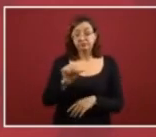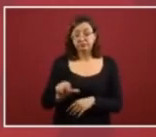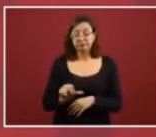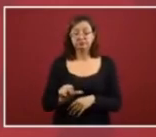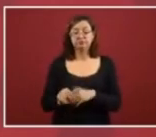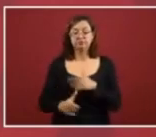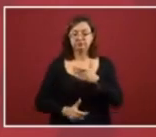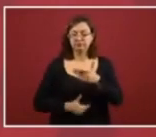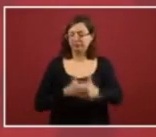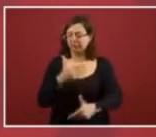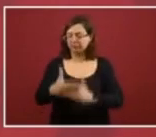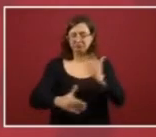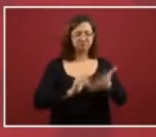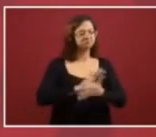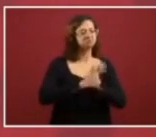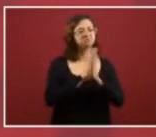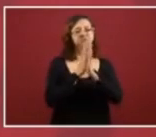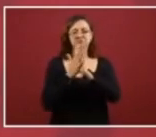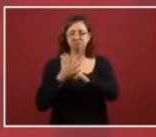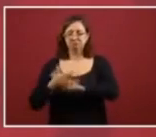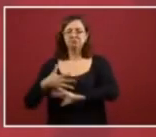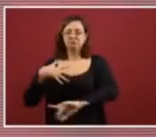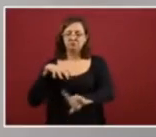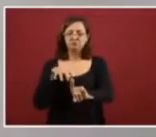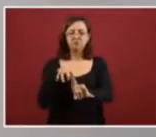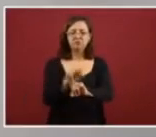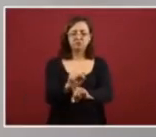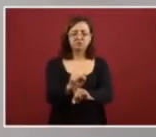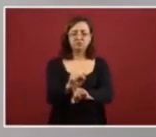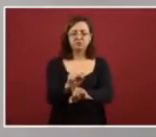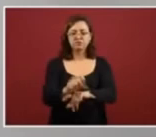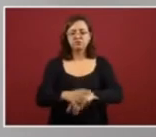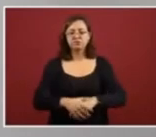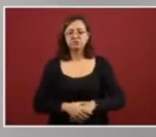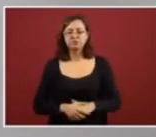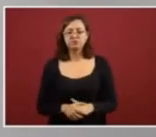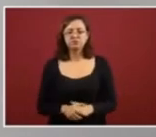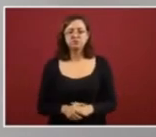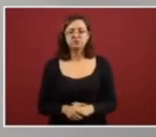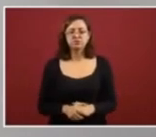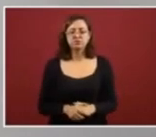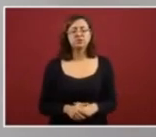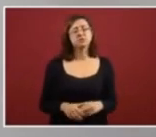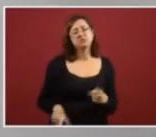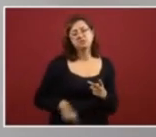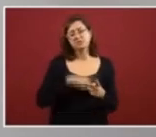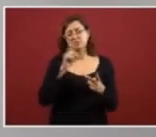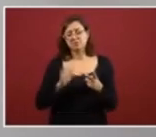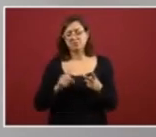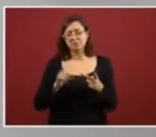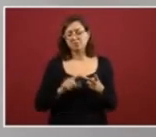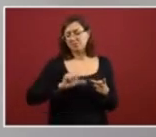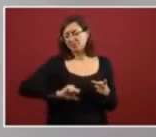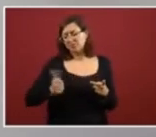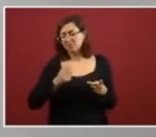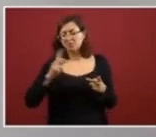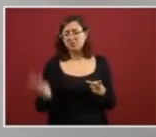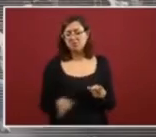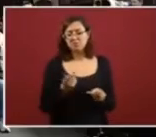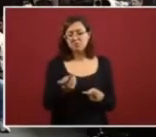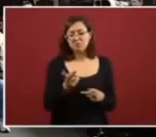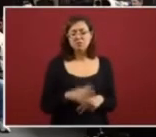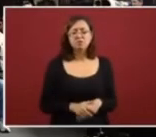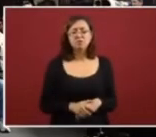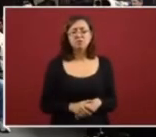consumar la transformación. And consummate the transformation of the public life of Mexico. De la otra pregunta, so regarding your second question,